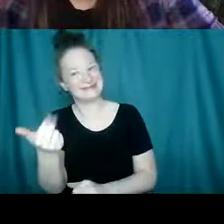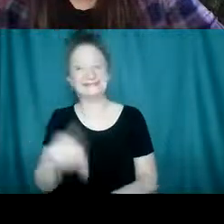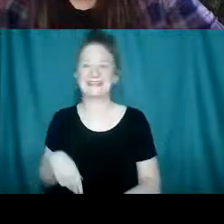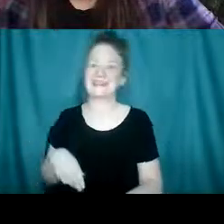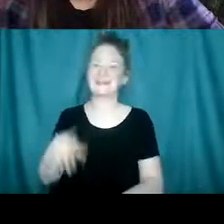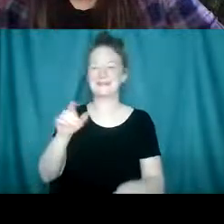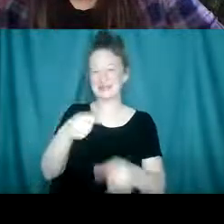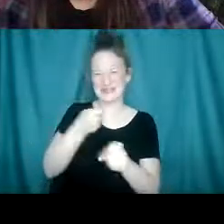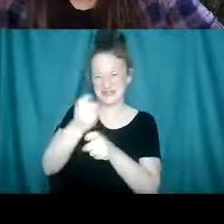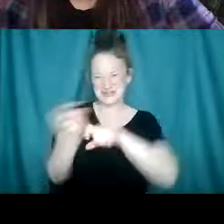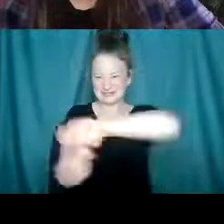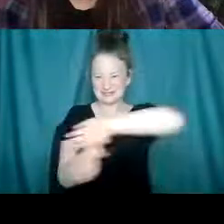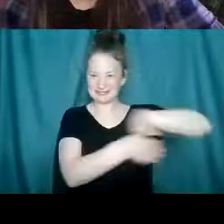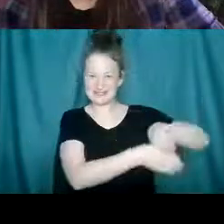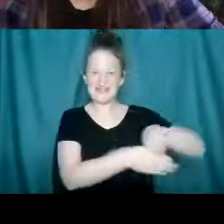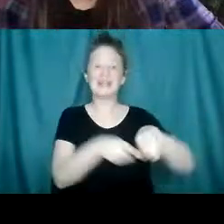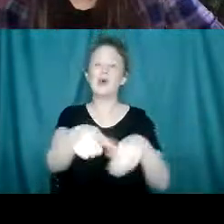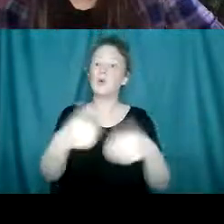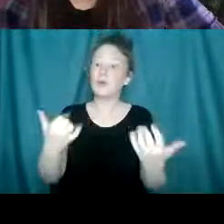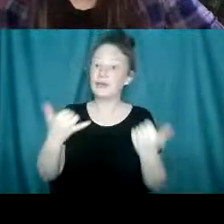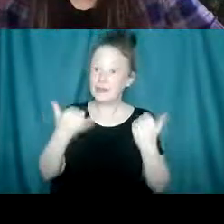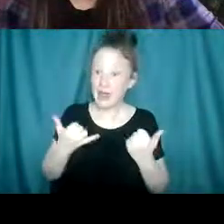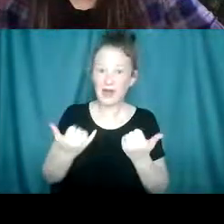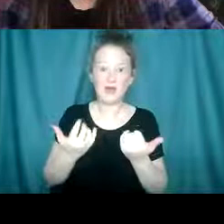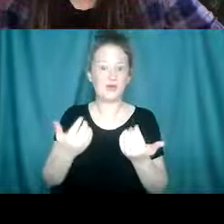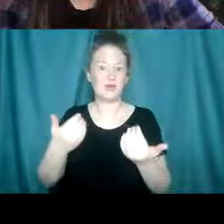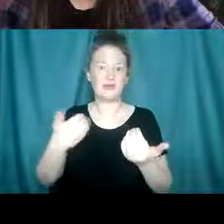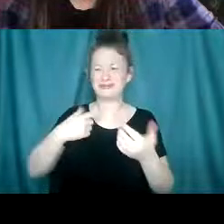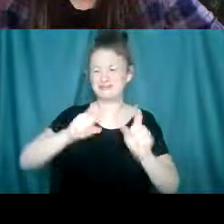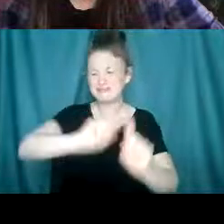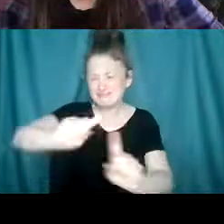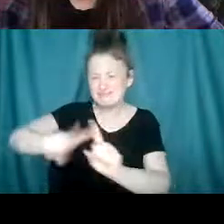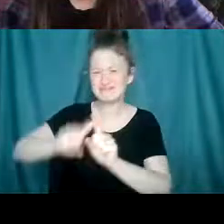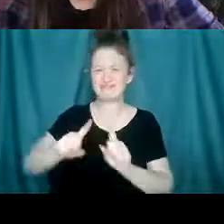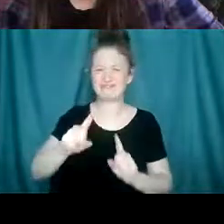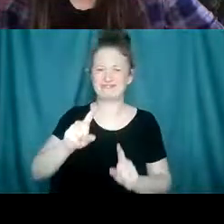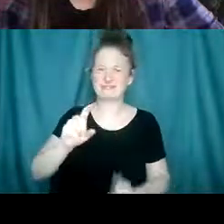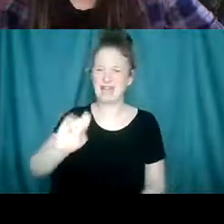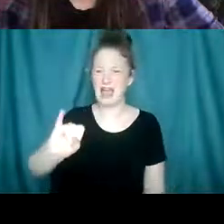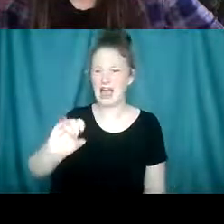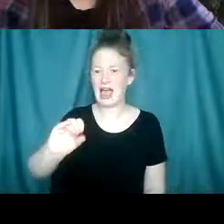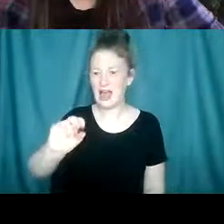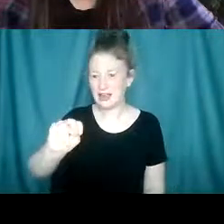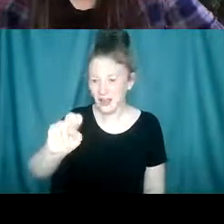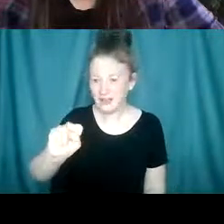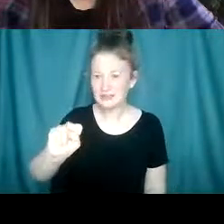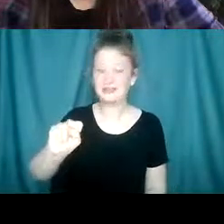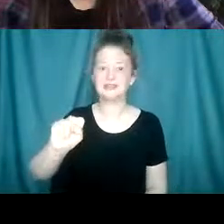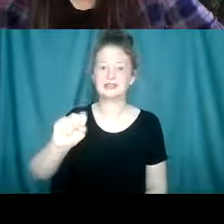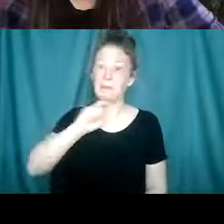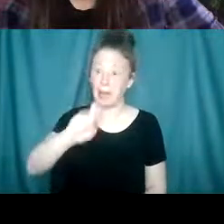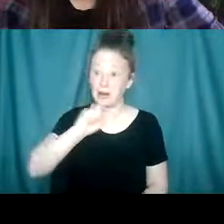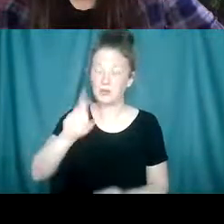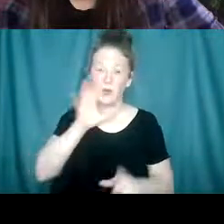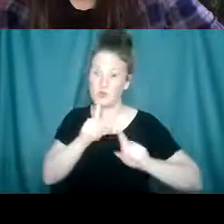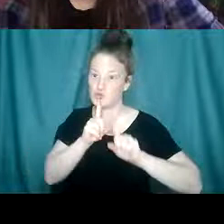a soup in the subsurface that contains anions and cations, what are they going to do? They're going to react